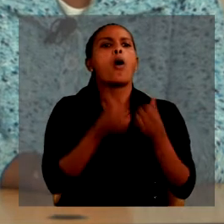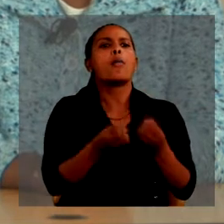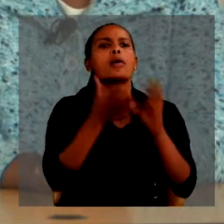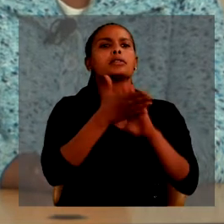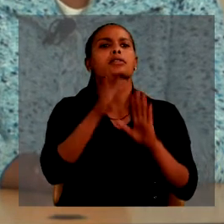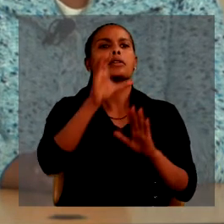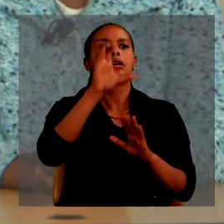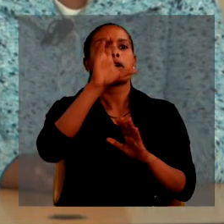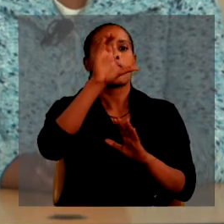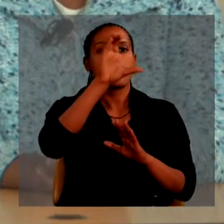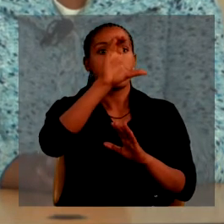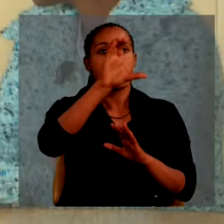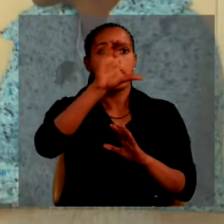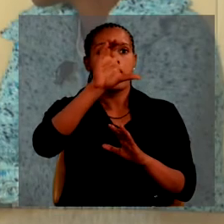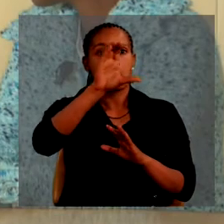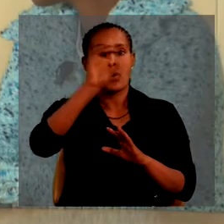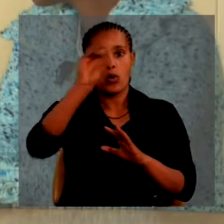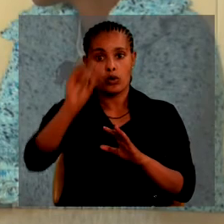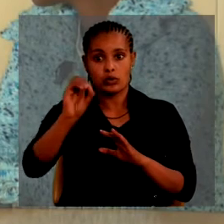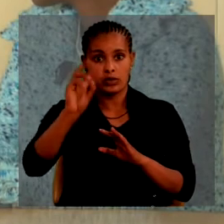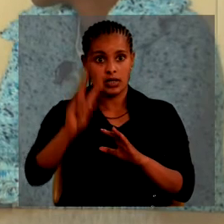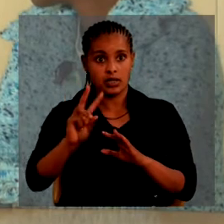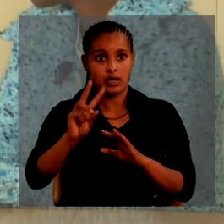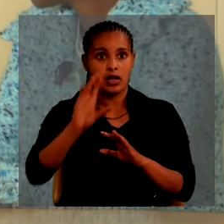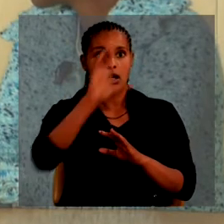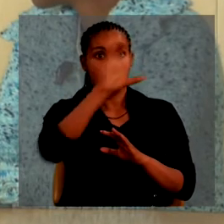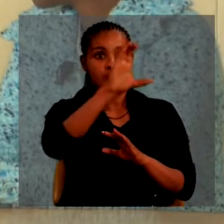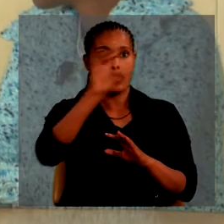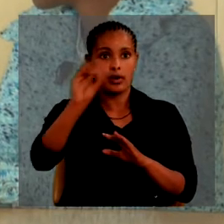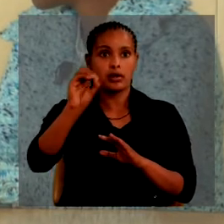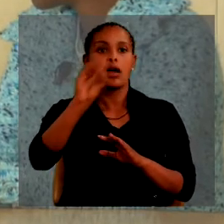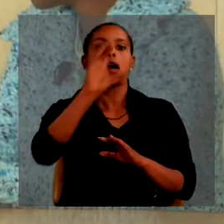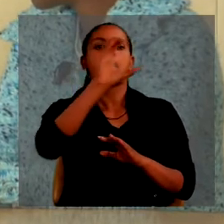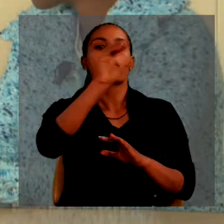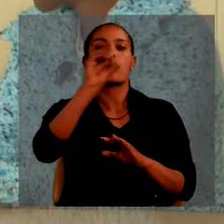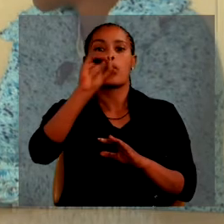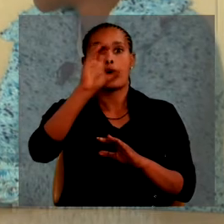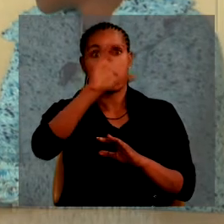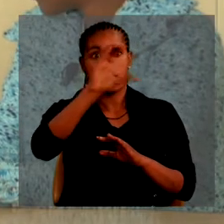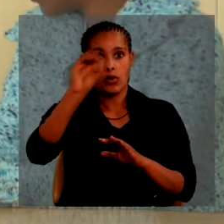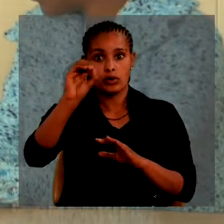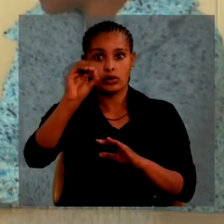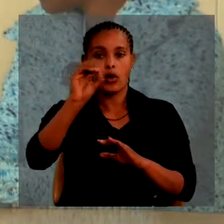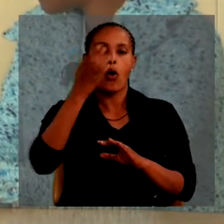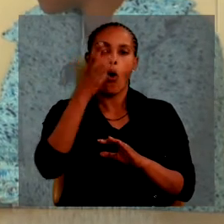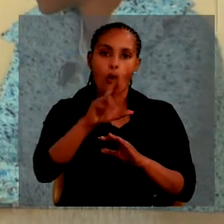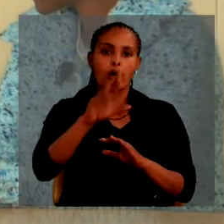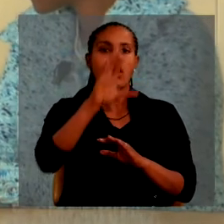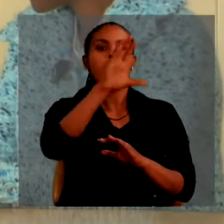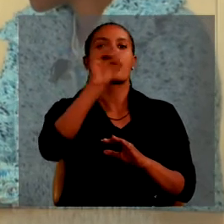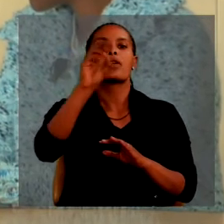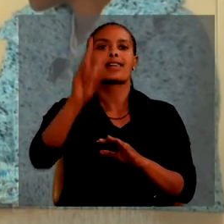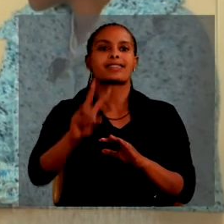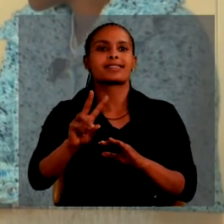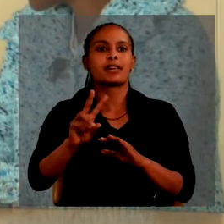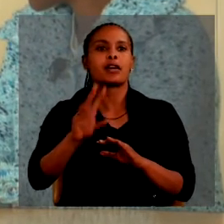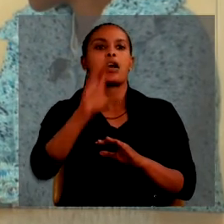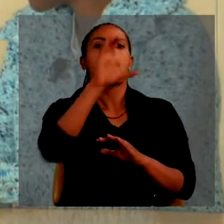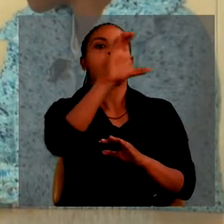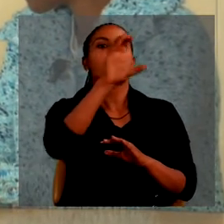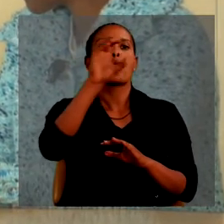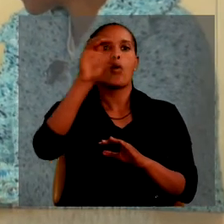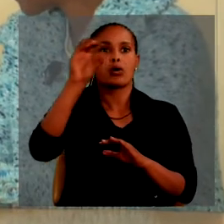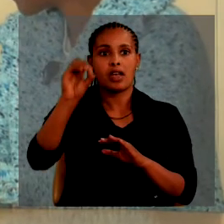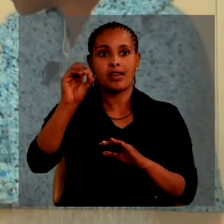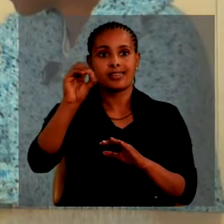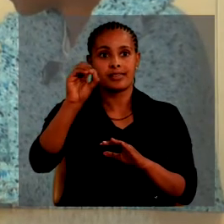If I say carbon oxide, it can be carbon dioxide or carbon monoxide. If it's carbon